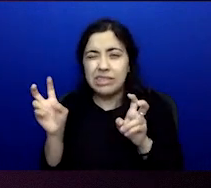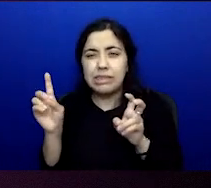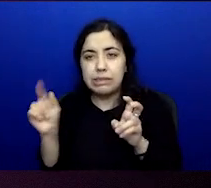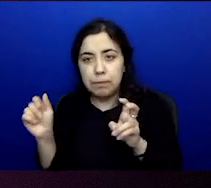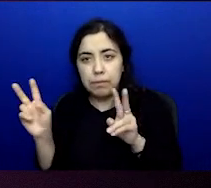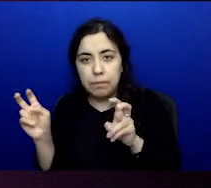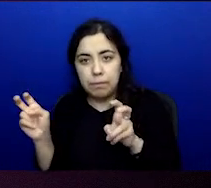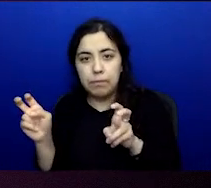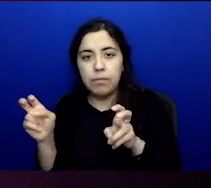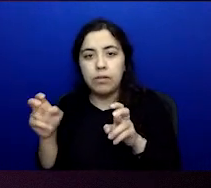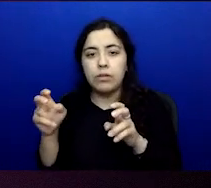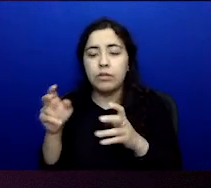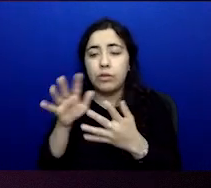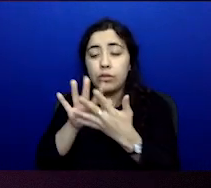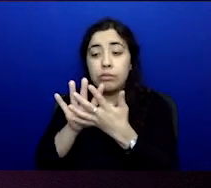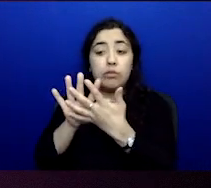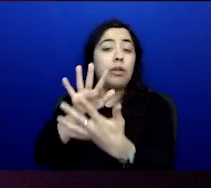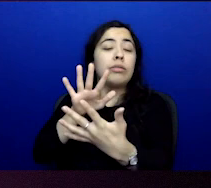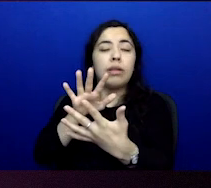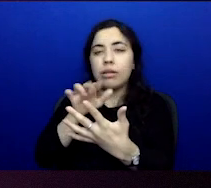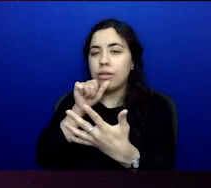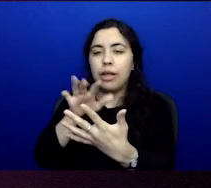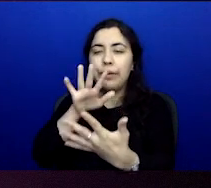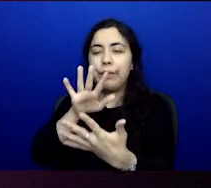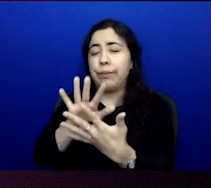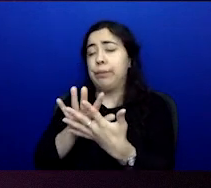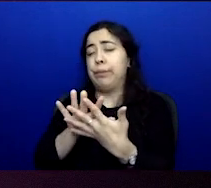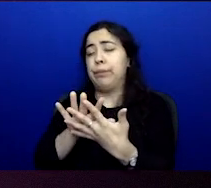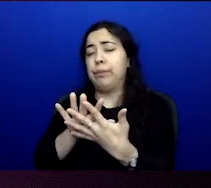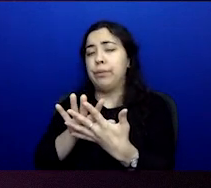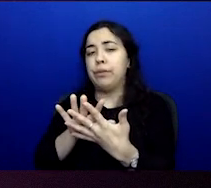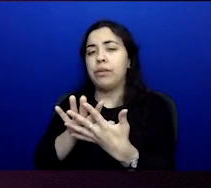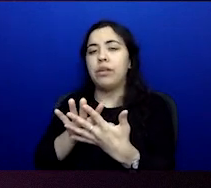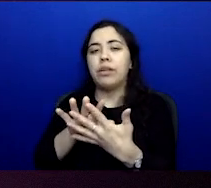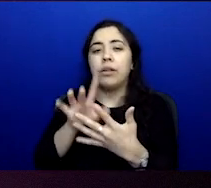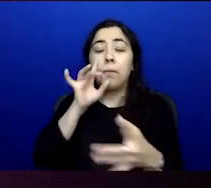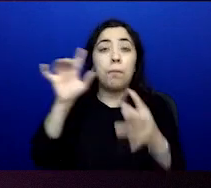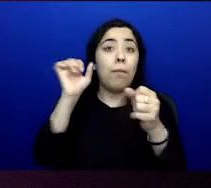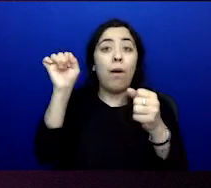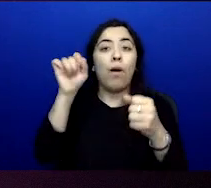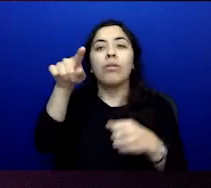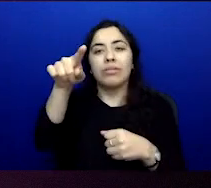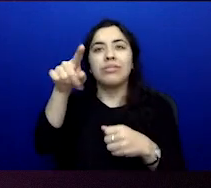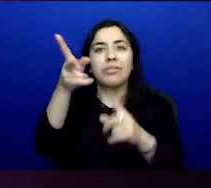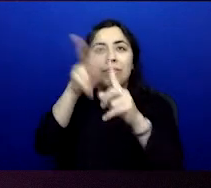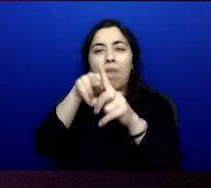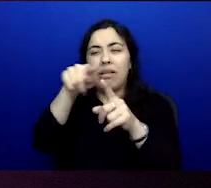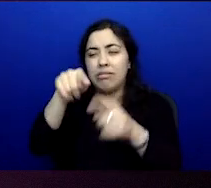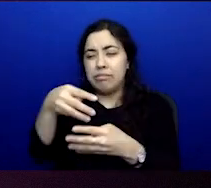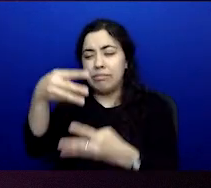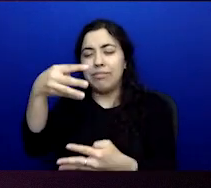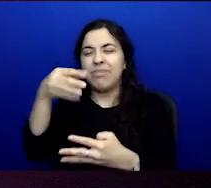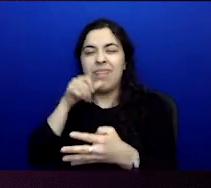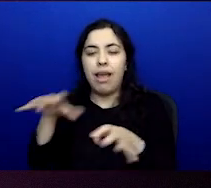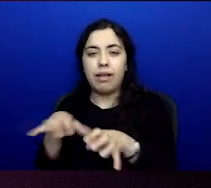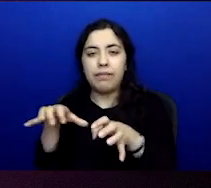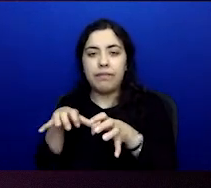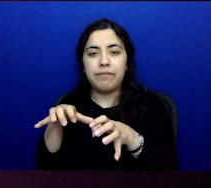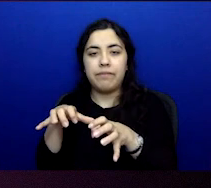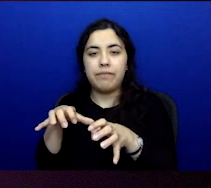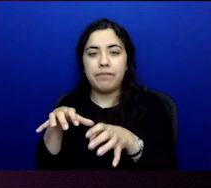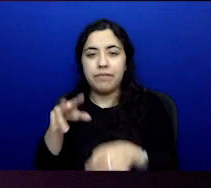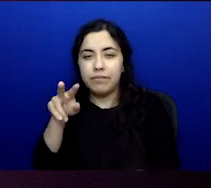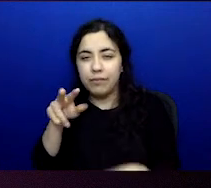in a lower transparency in the flowchart. That's what you see here. And also remember that first MVP that we've shipped in with